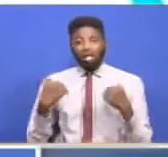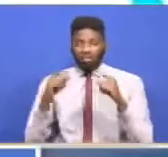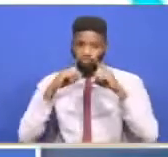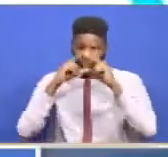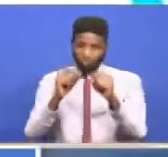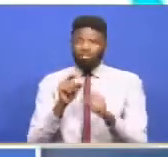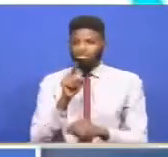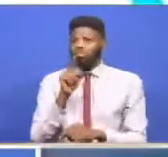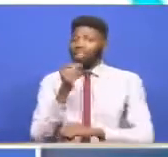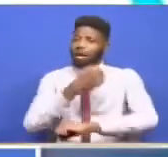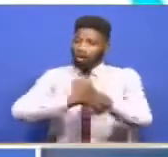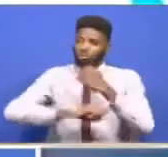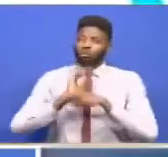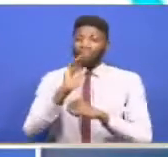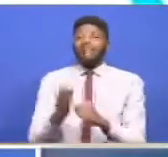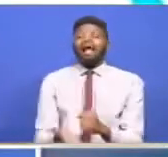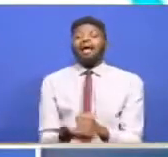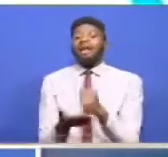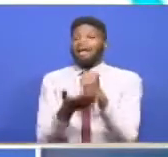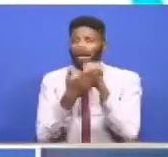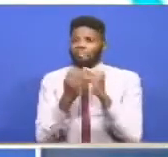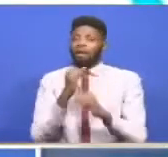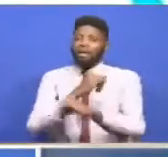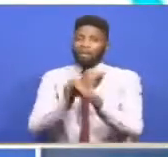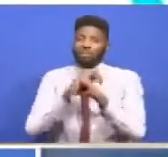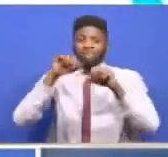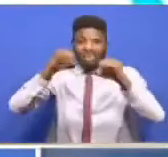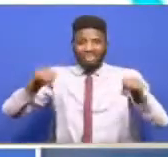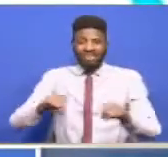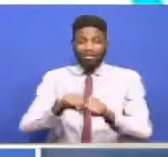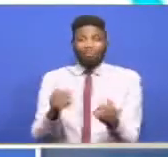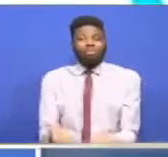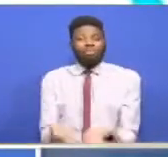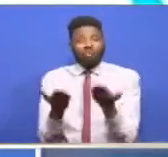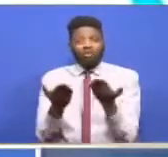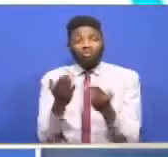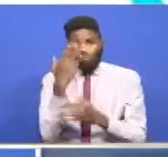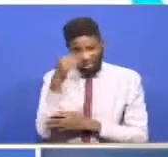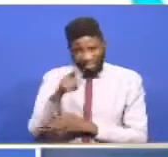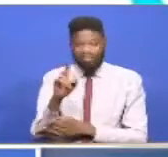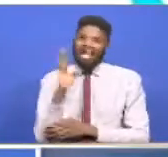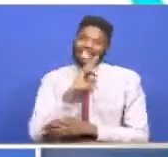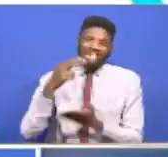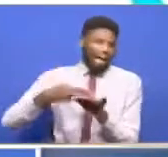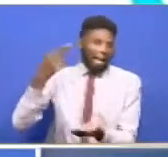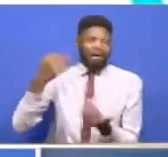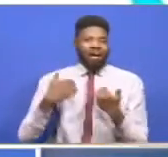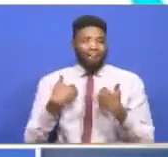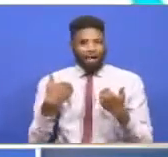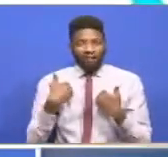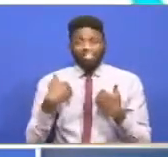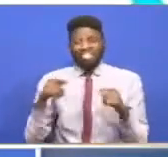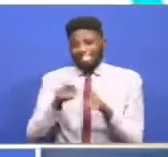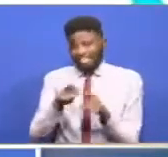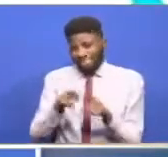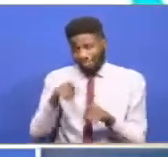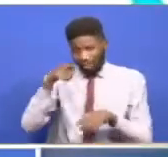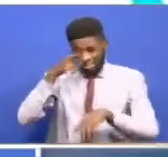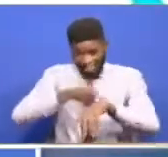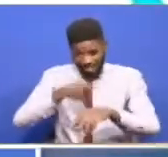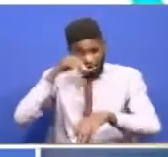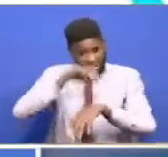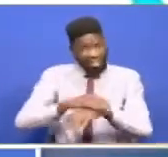help boost their immune system during the pandemic when they are more vulnerable and accounting for the highest number of fatalities.